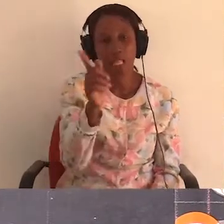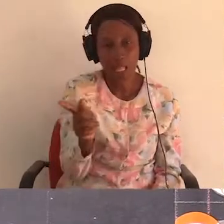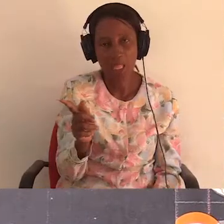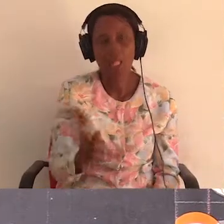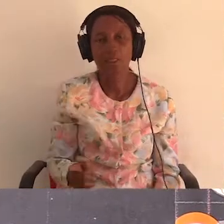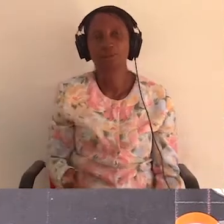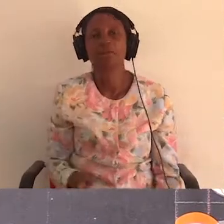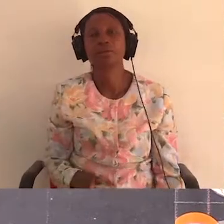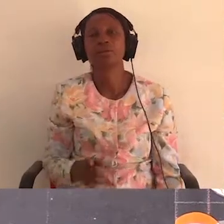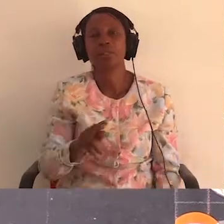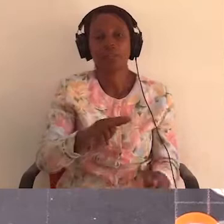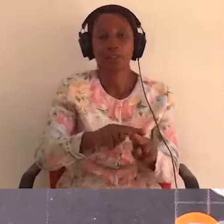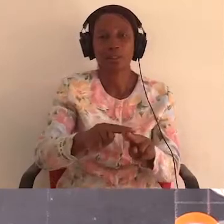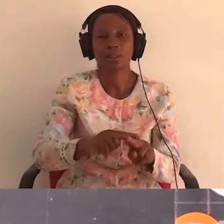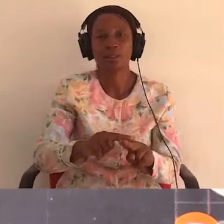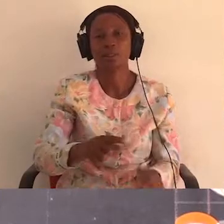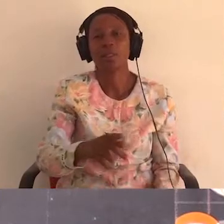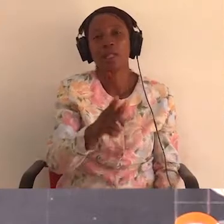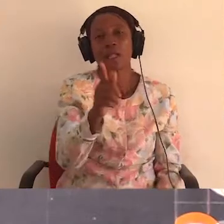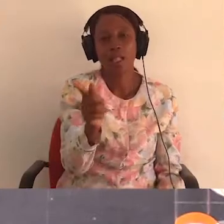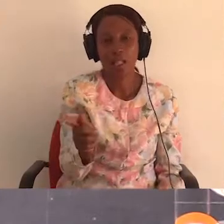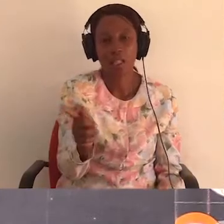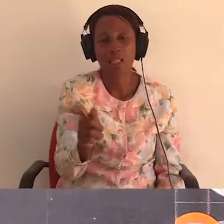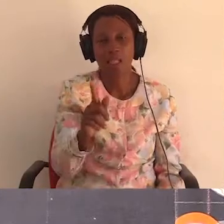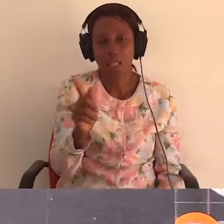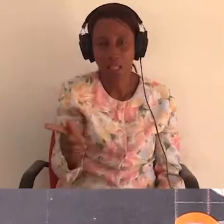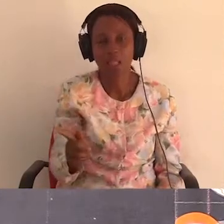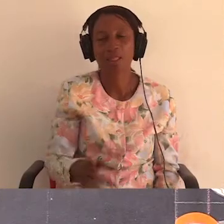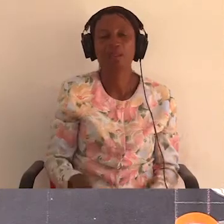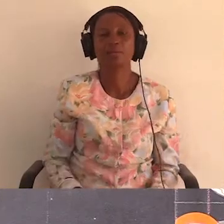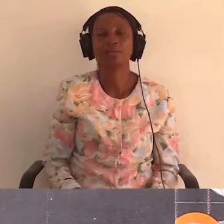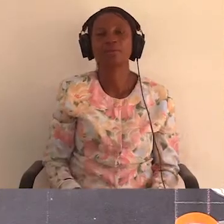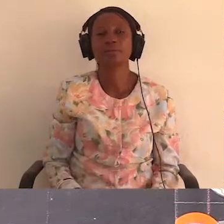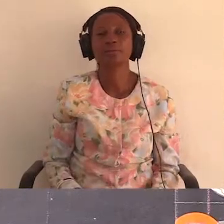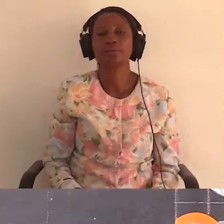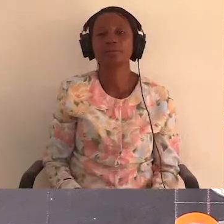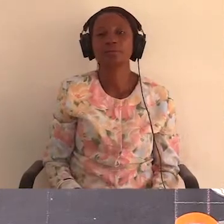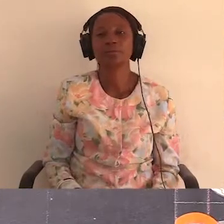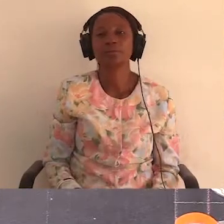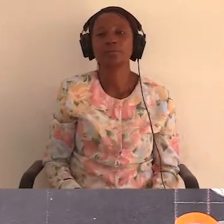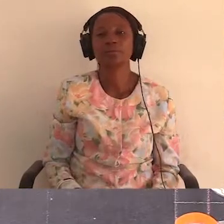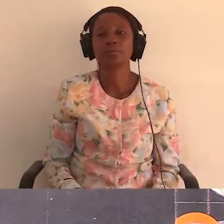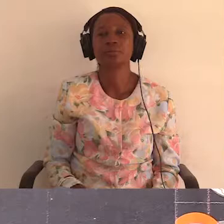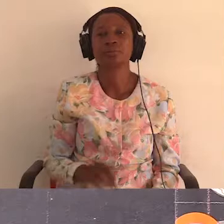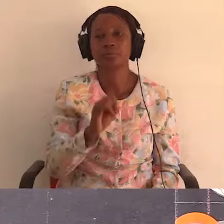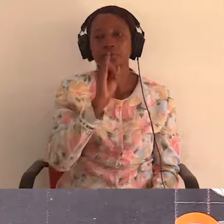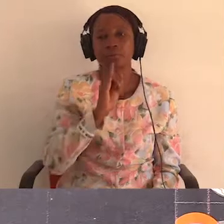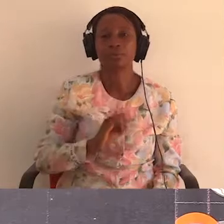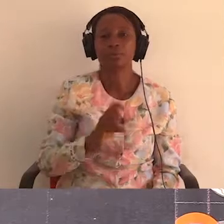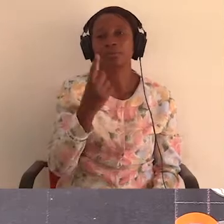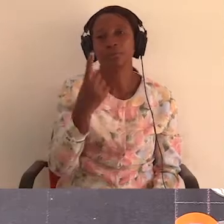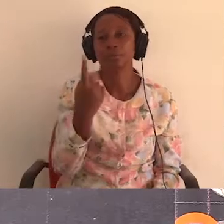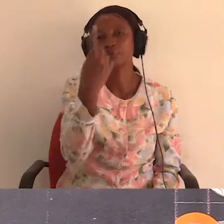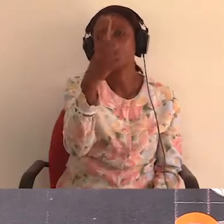G. Green, green, G. Because we are only interested in the